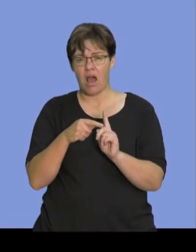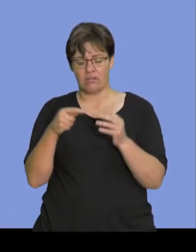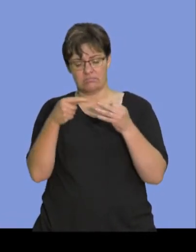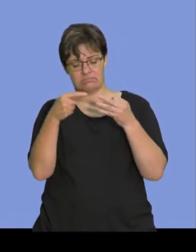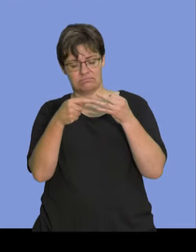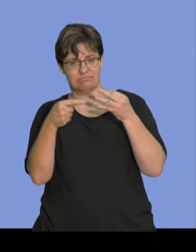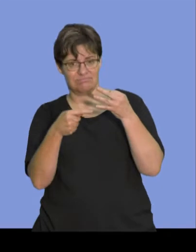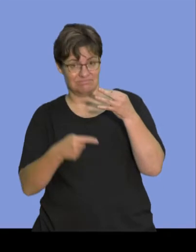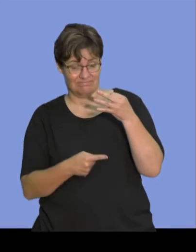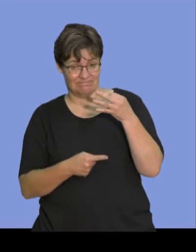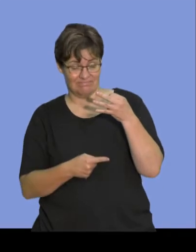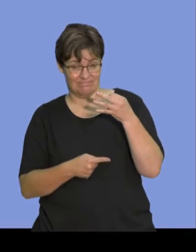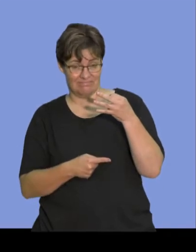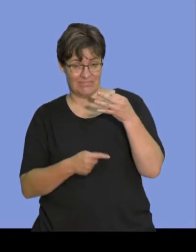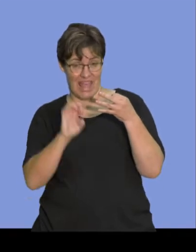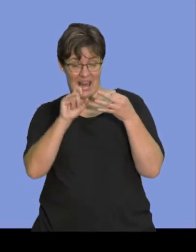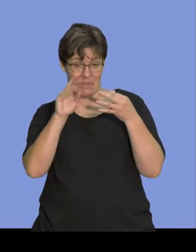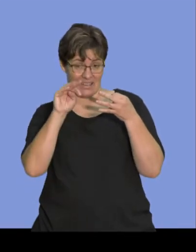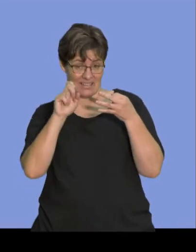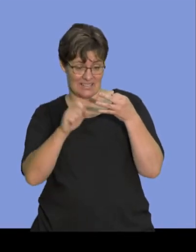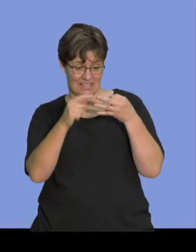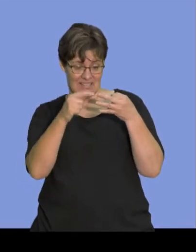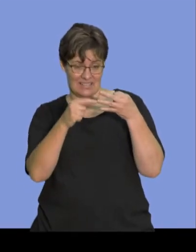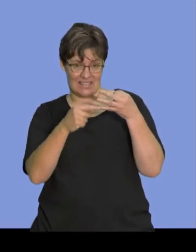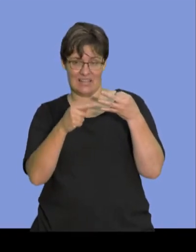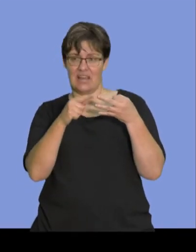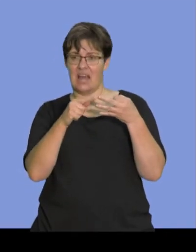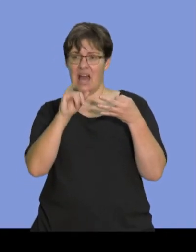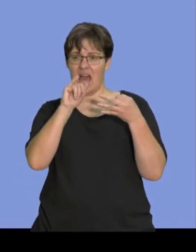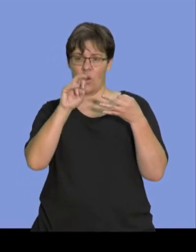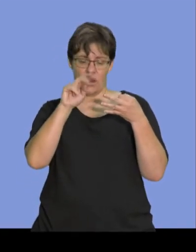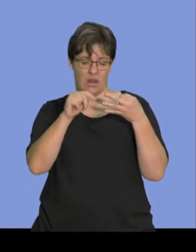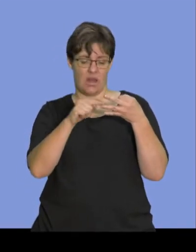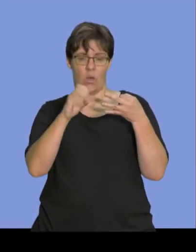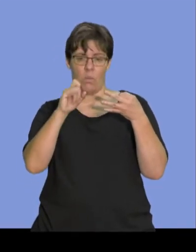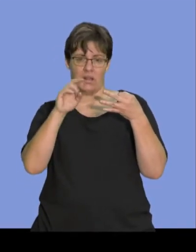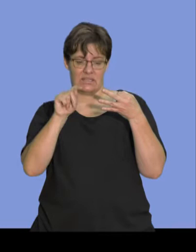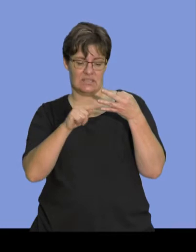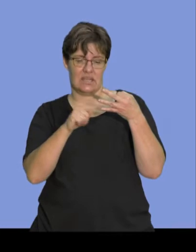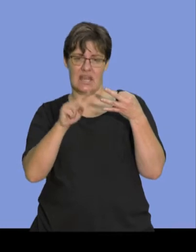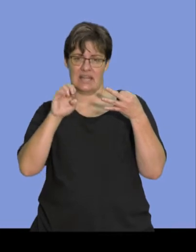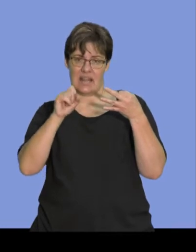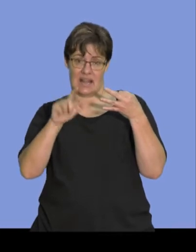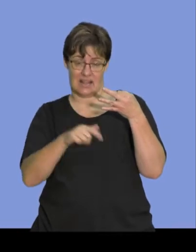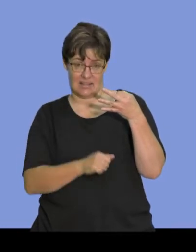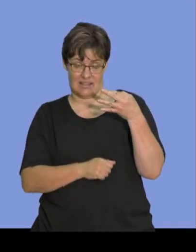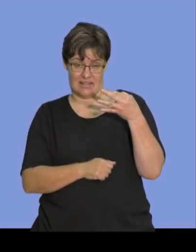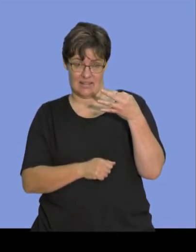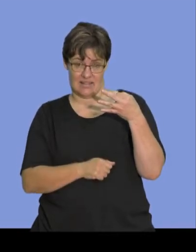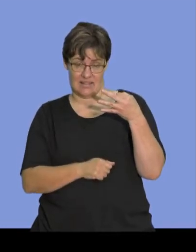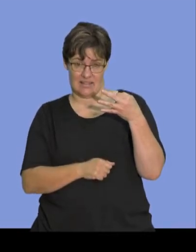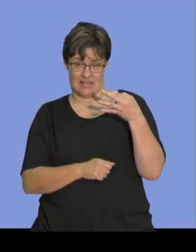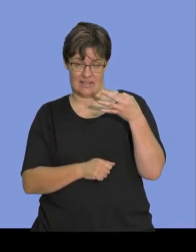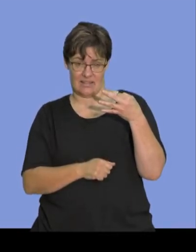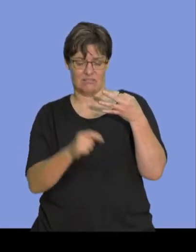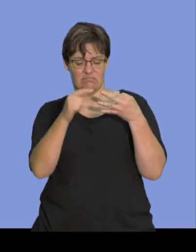three ferromagnetic elements, okay, all right, which is iron, cobalt, and nickel. We'd also take a time to look